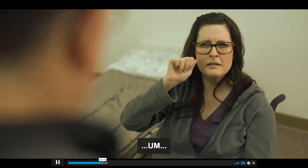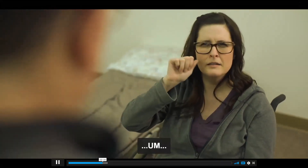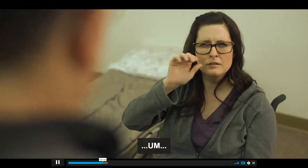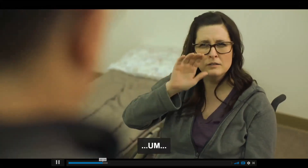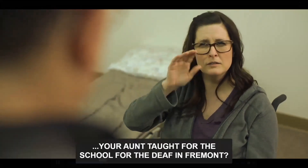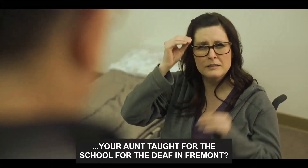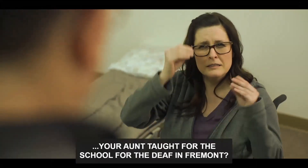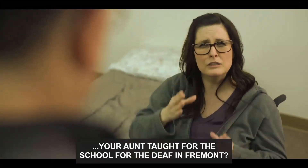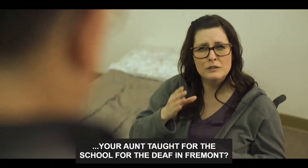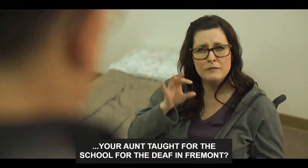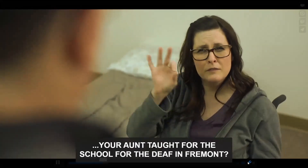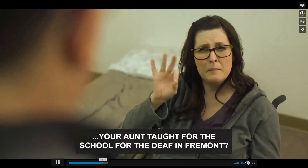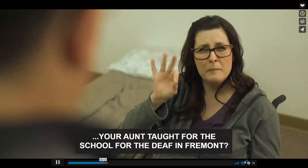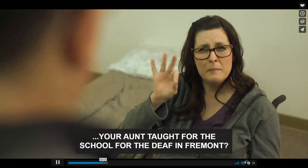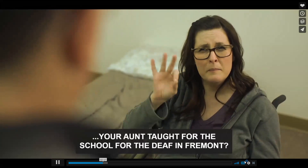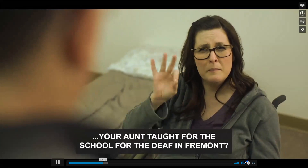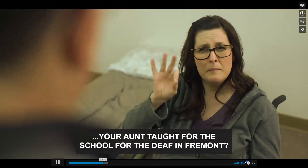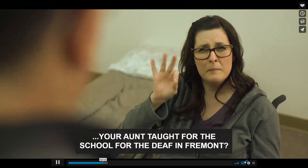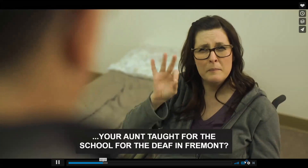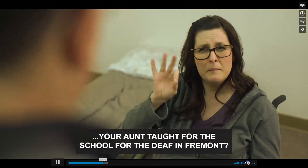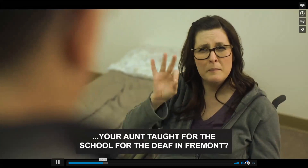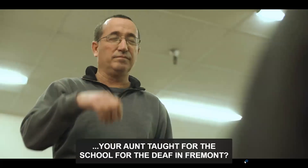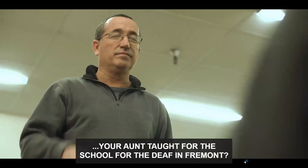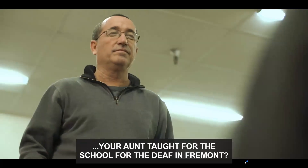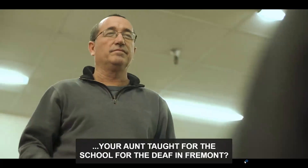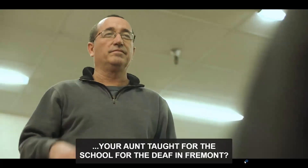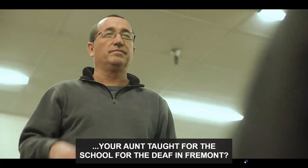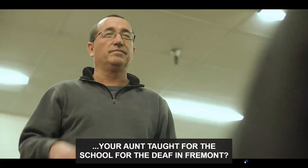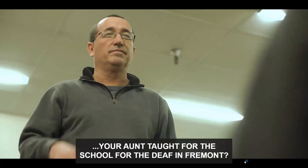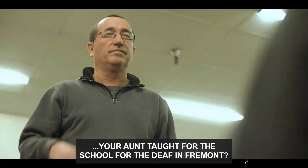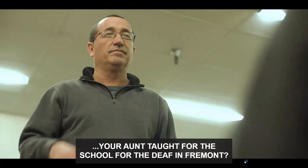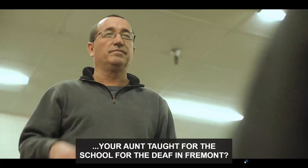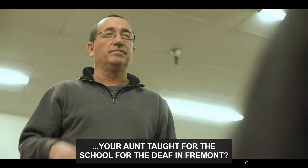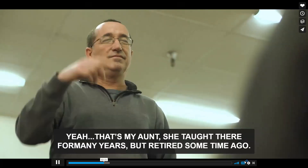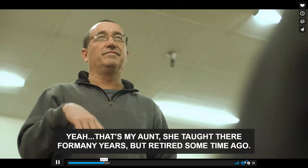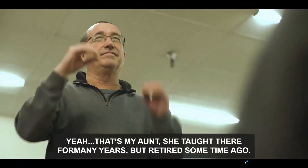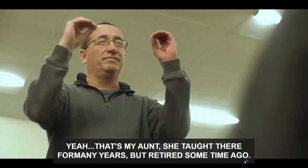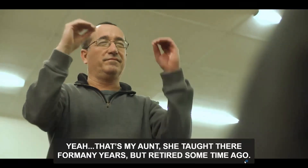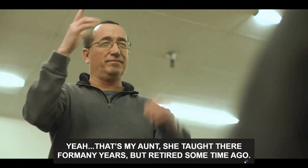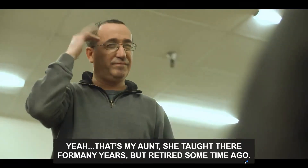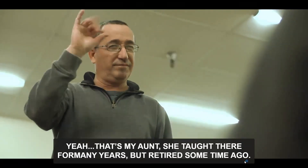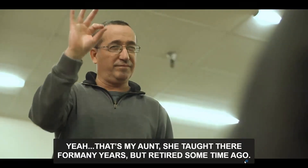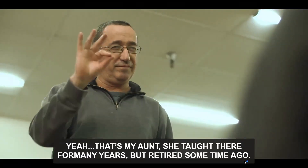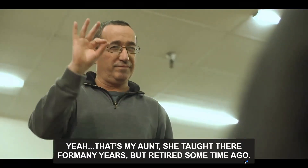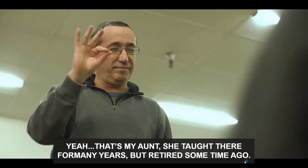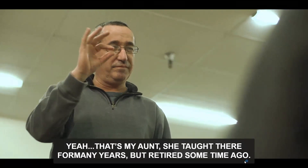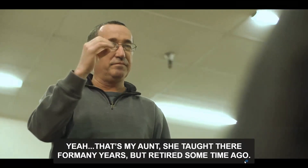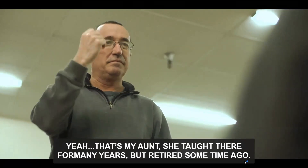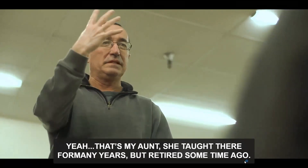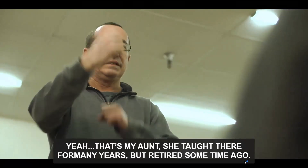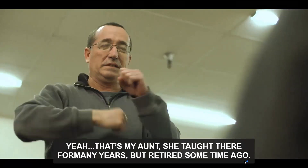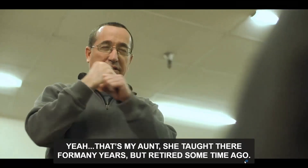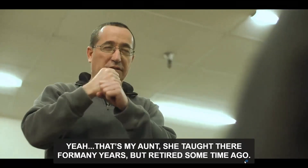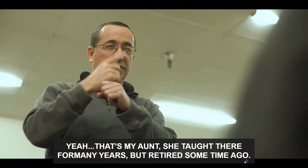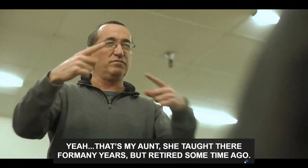Your aunt taught for the School of the Deaf in Fremont? Yeah, that's my aunt. She taught there for many years,